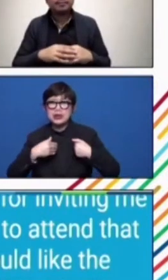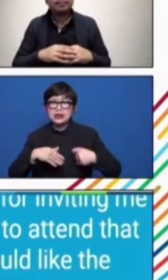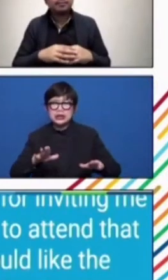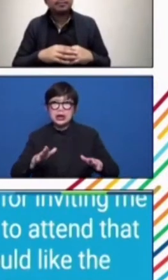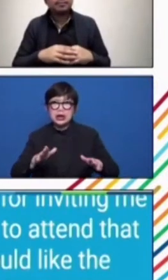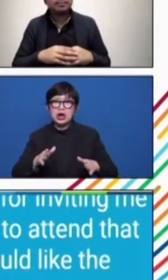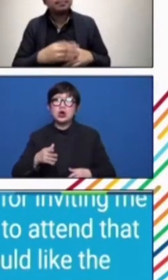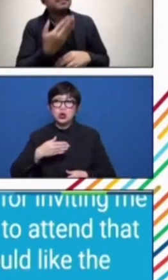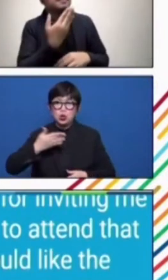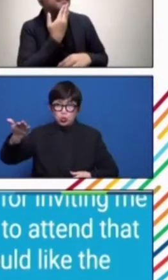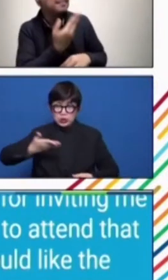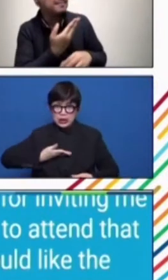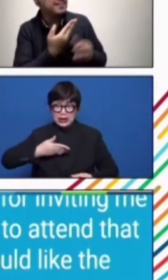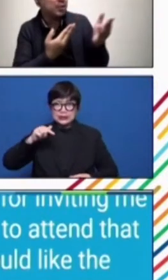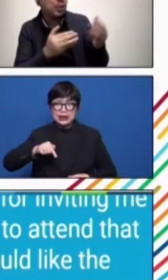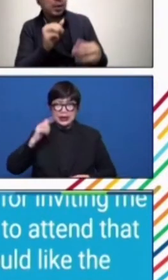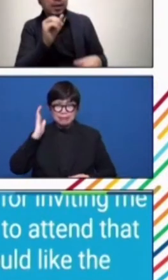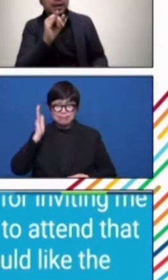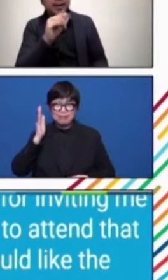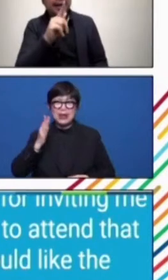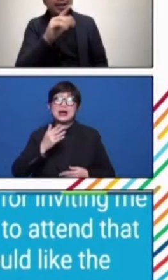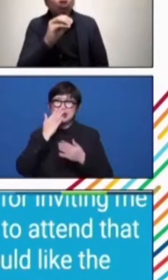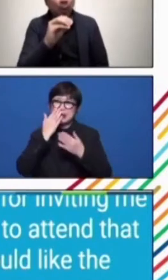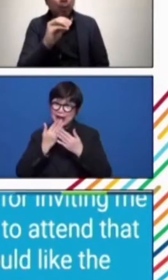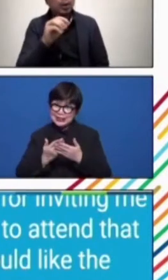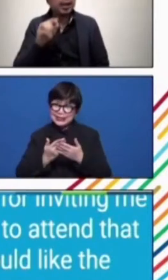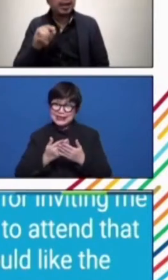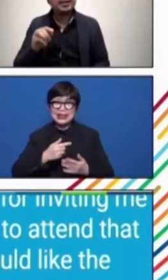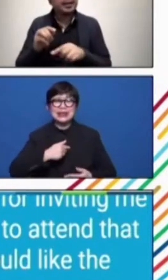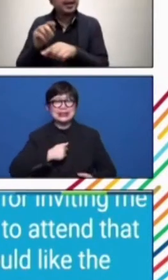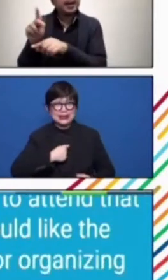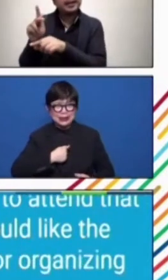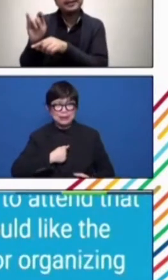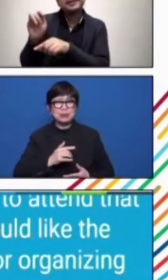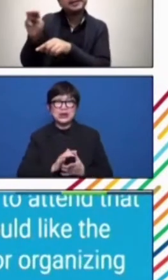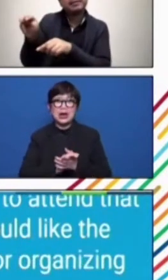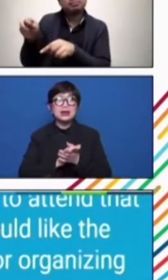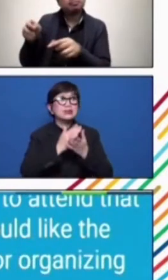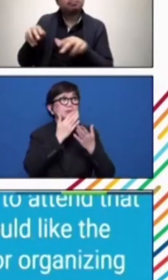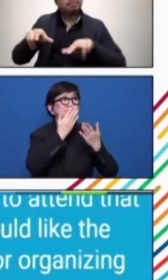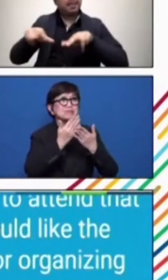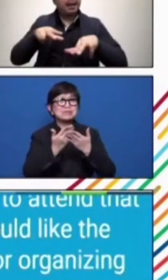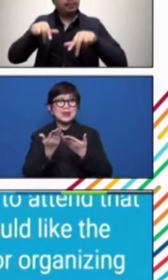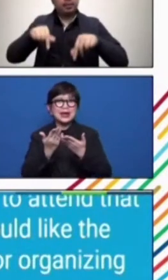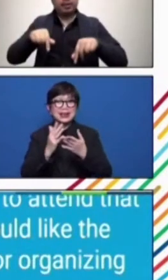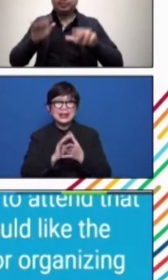Aiko akiyama and Ming Young Kim for organizing this wonderful land table